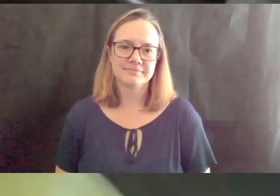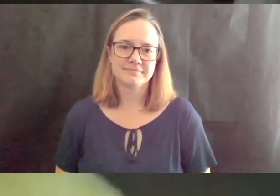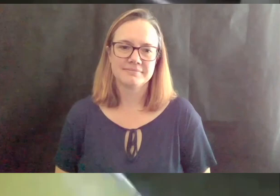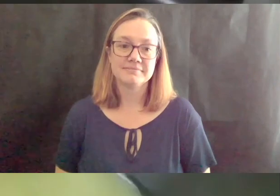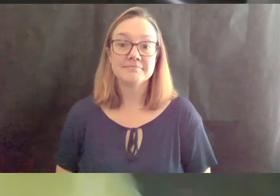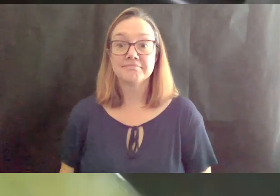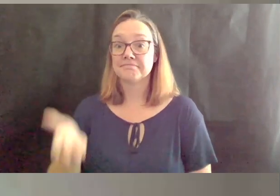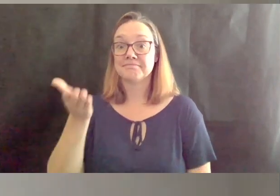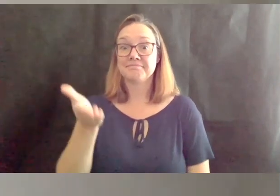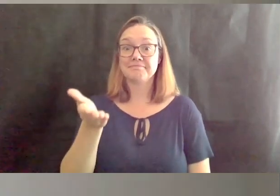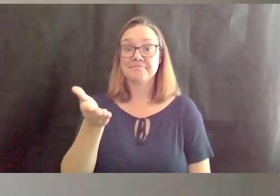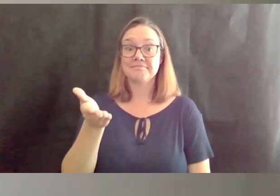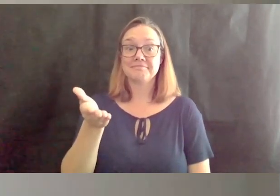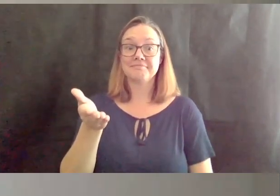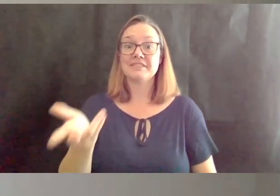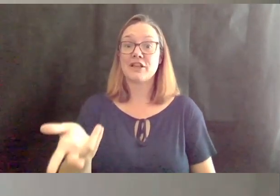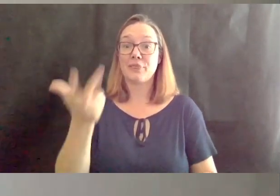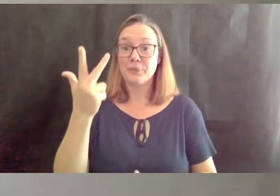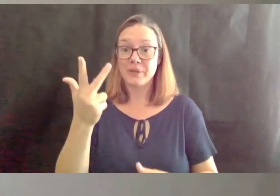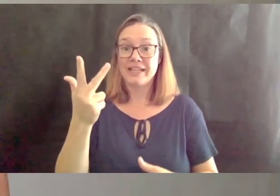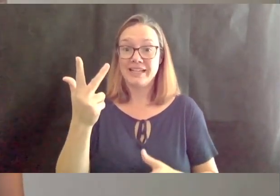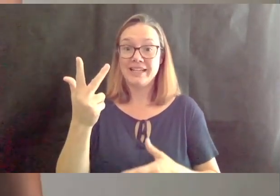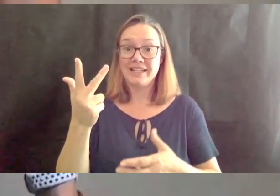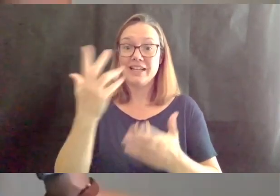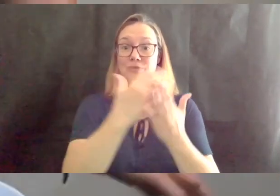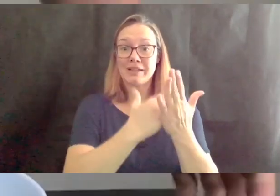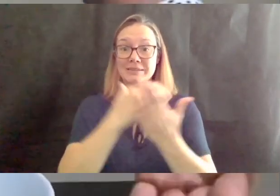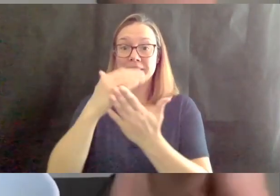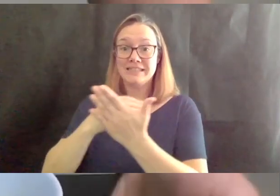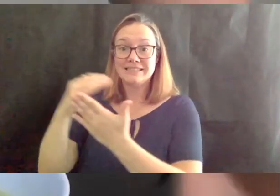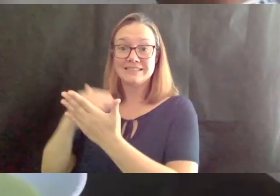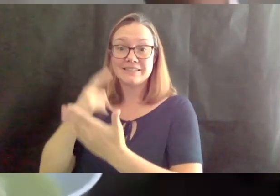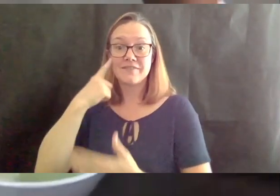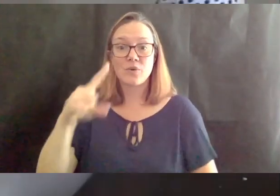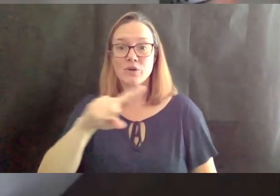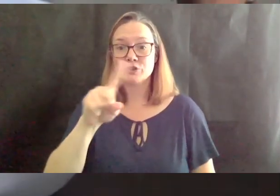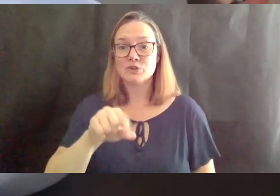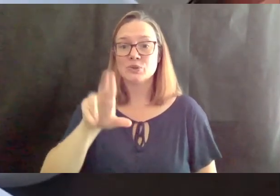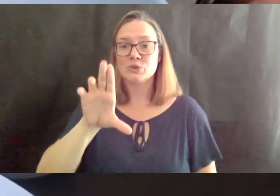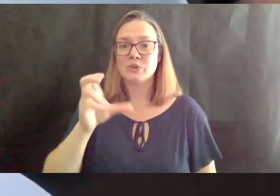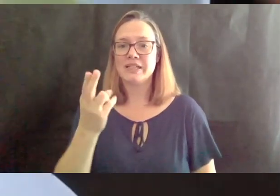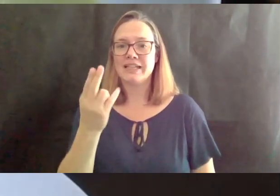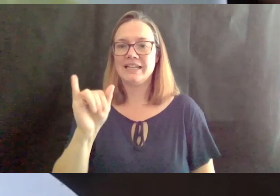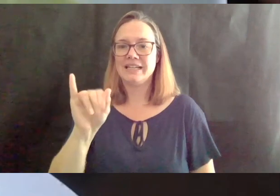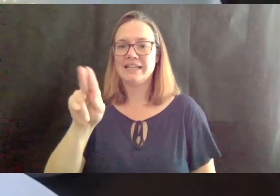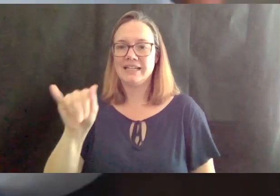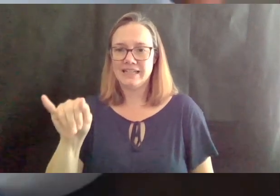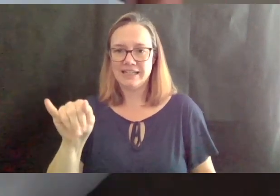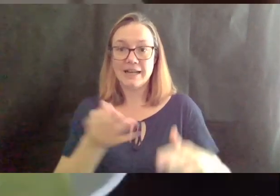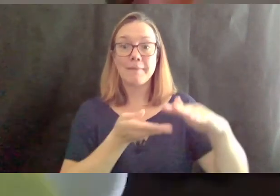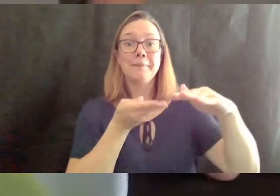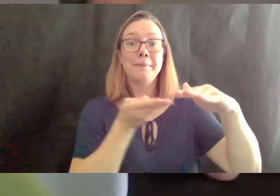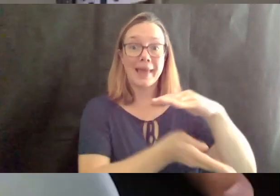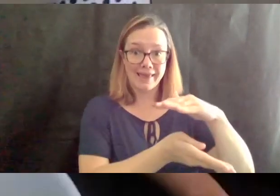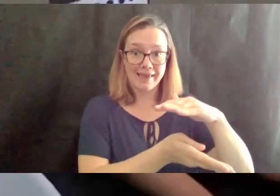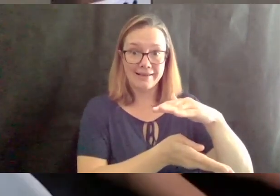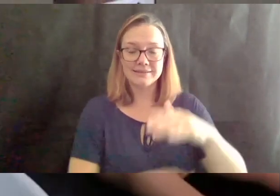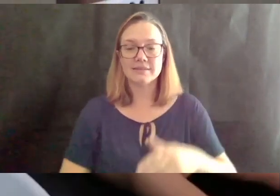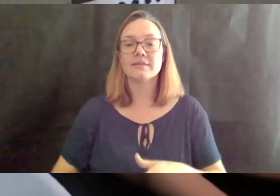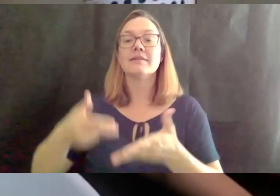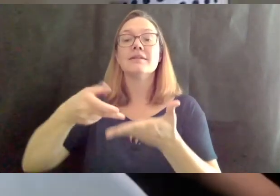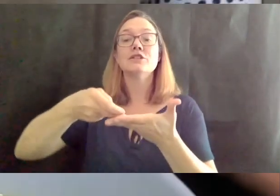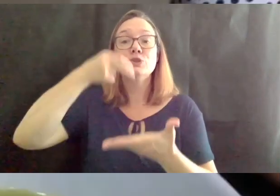And there you have it. Three zucchini recipes. We have our baked Parmesan zucchini, our cream of zucchini